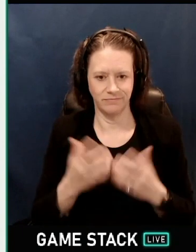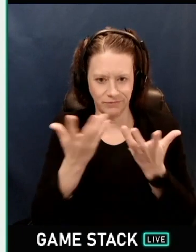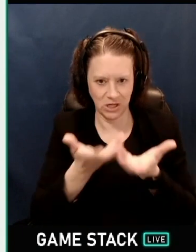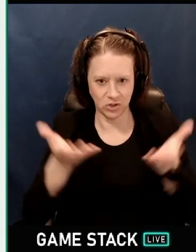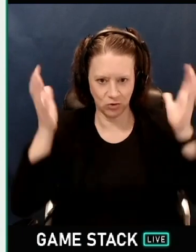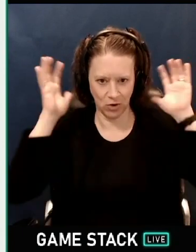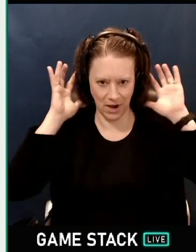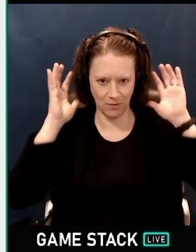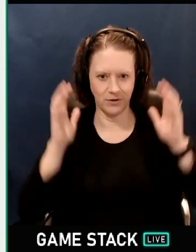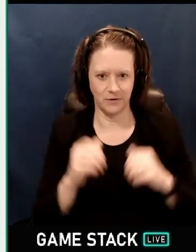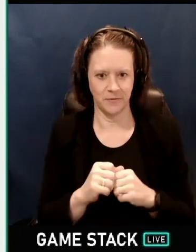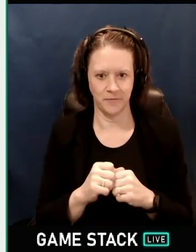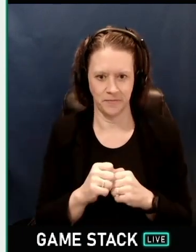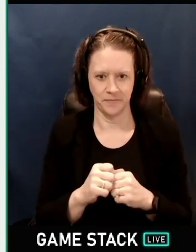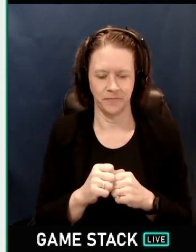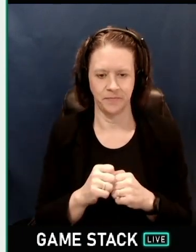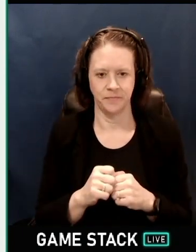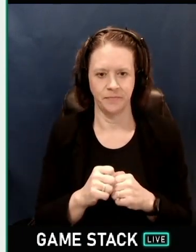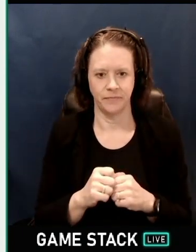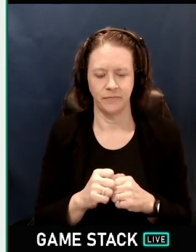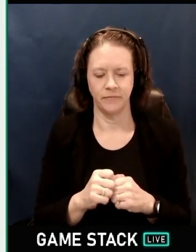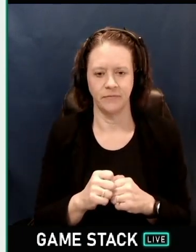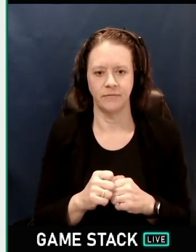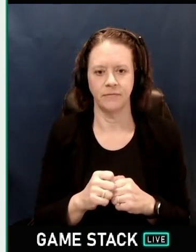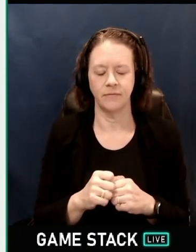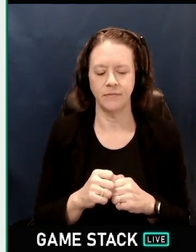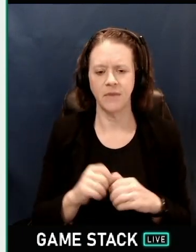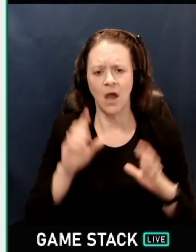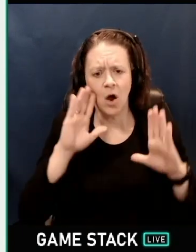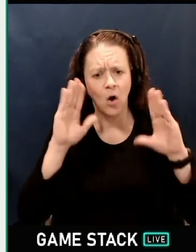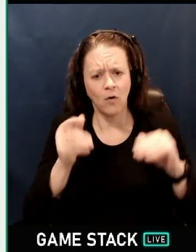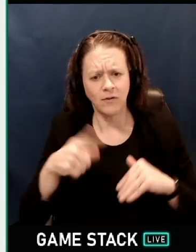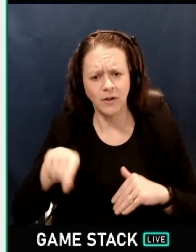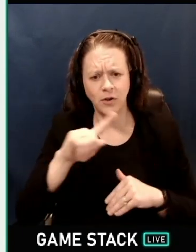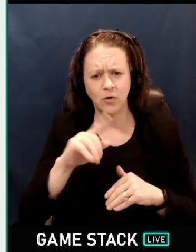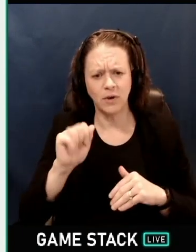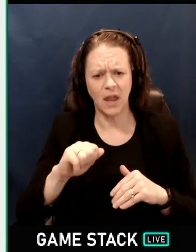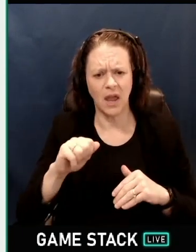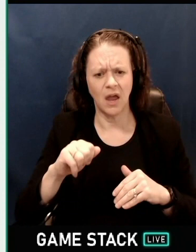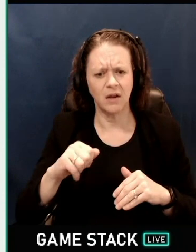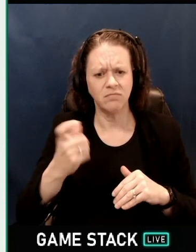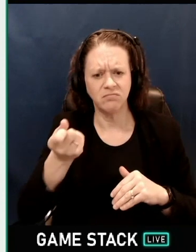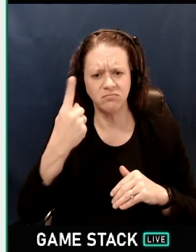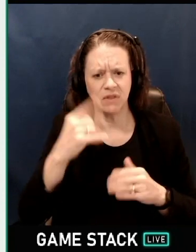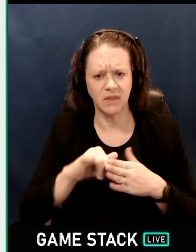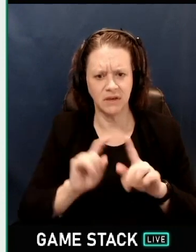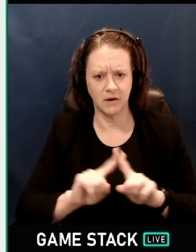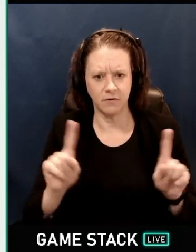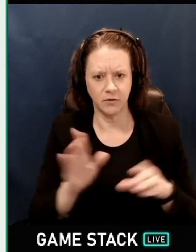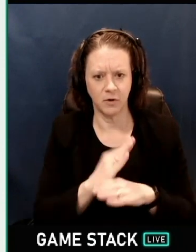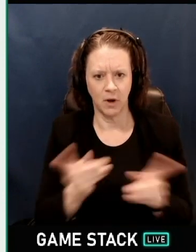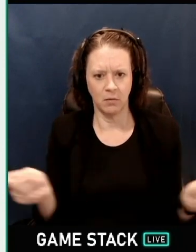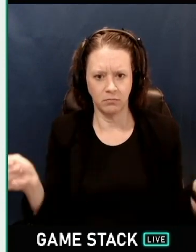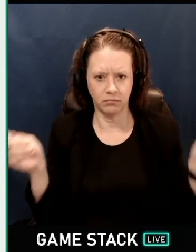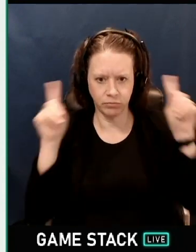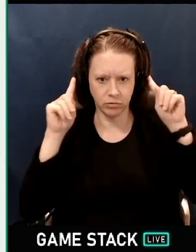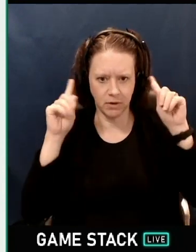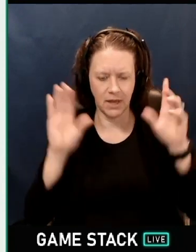So hopefully you got a good idea of the differences there between the sounds directly to your ears and how we